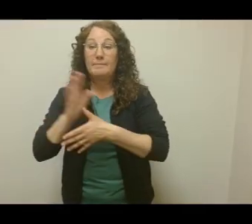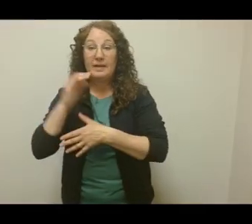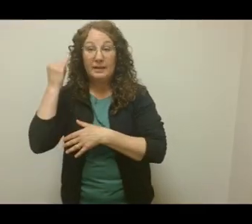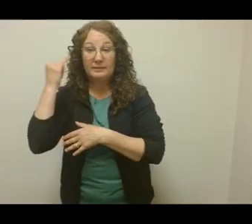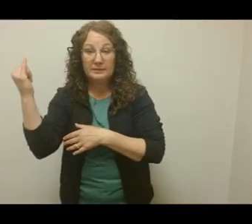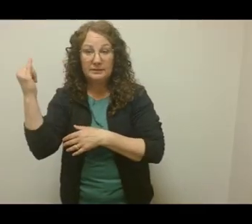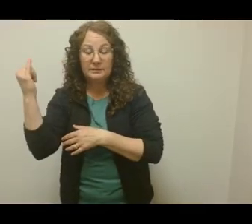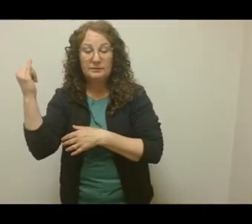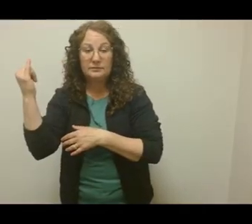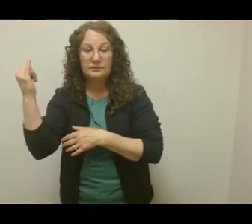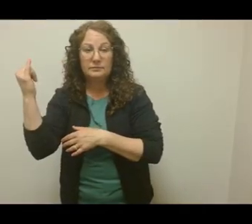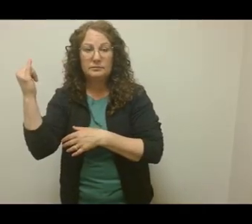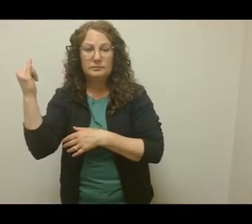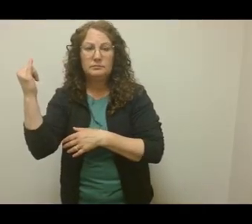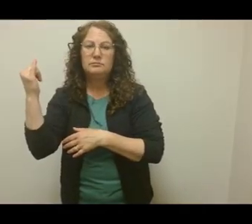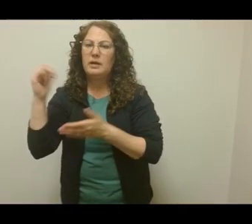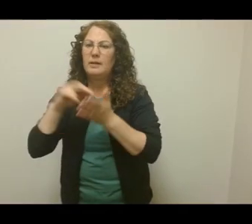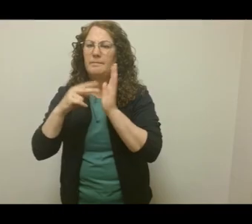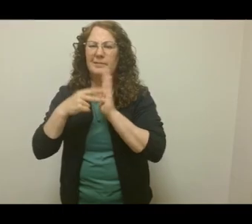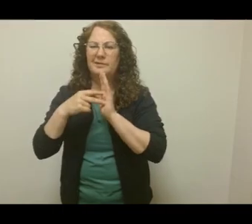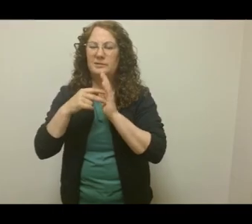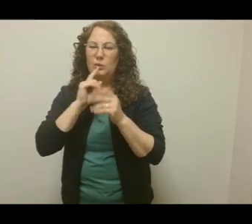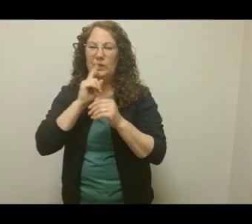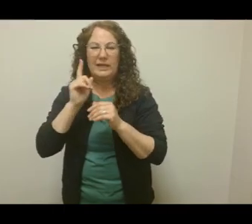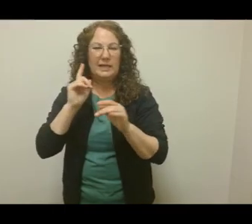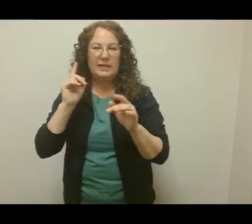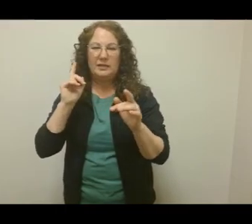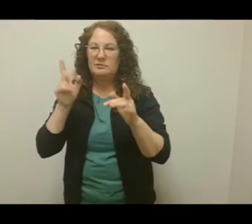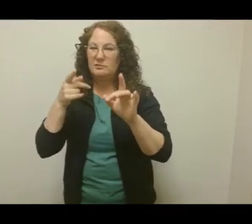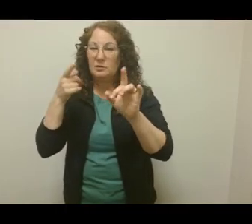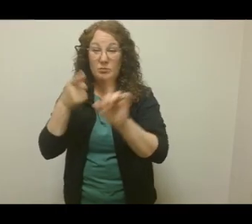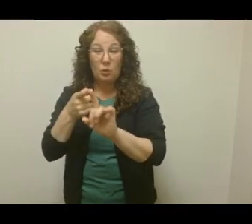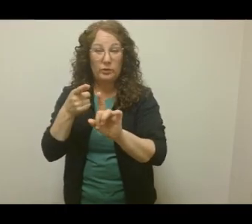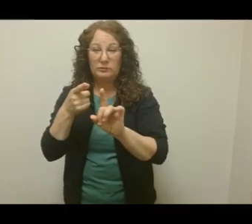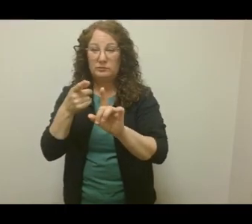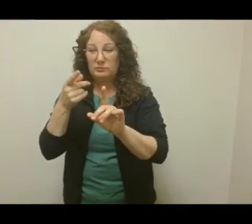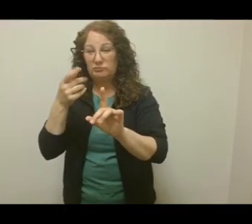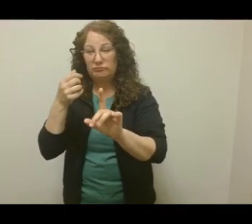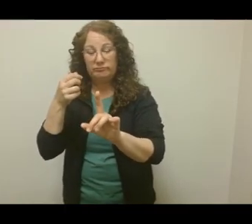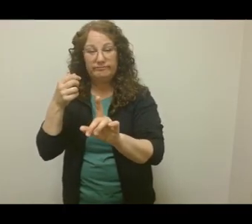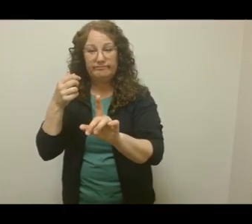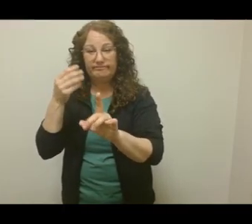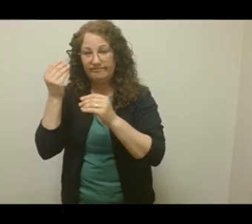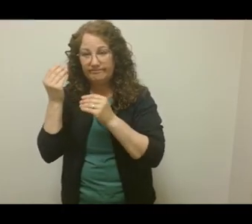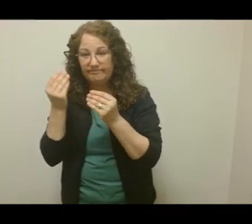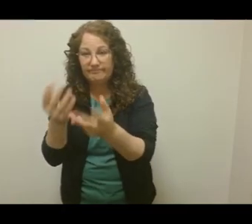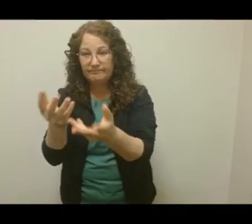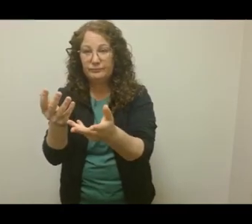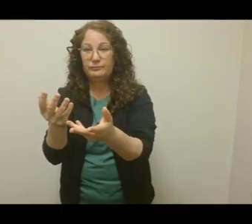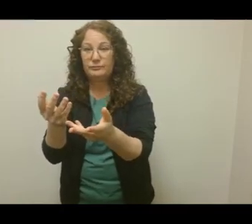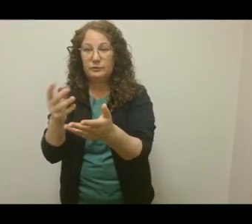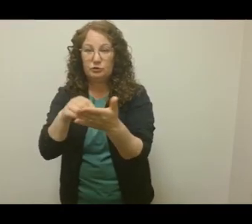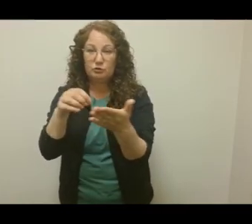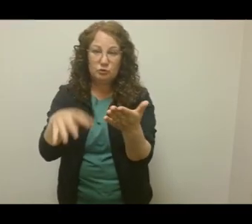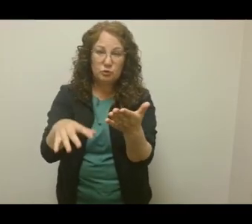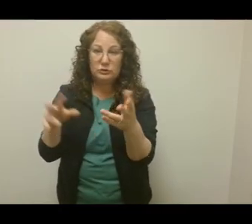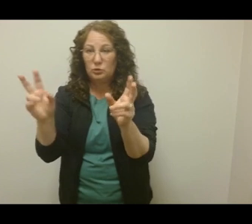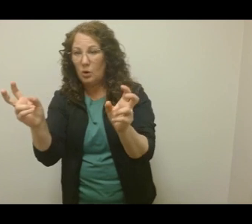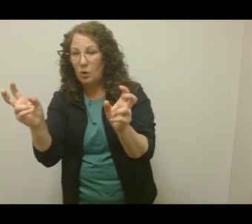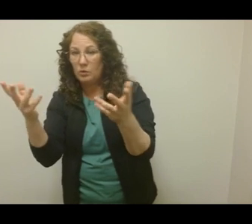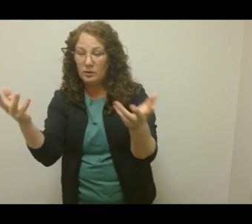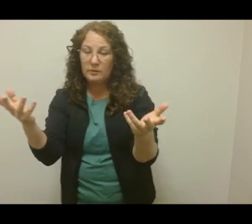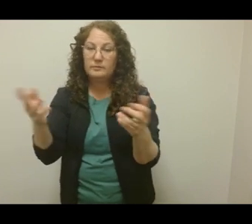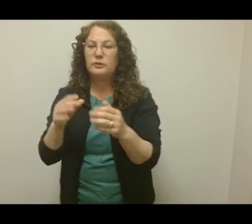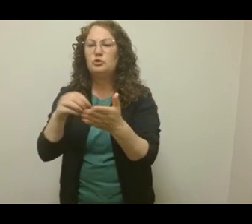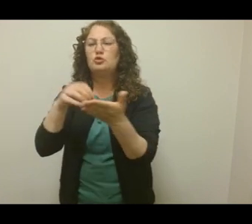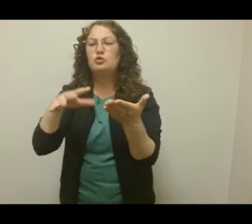idea, right? So the thing that the Leicester source is wanting to express about students and quotes is students